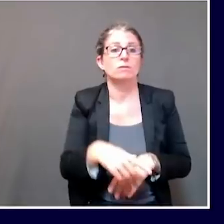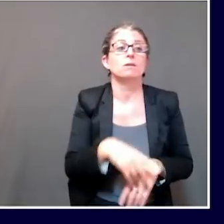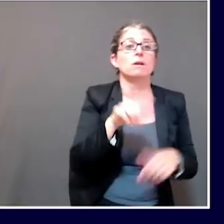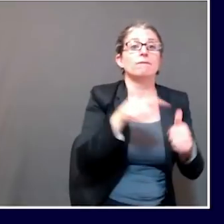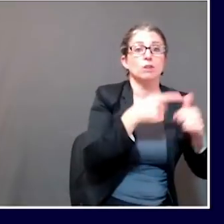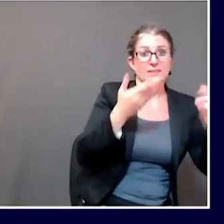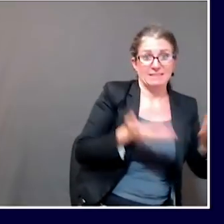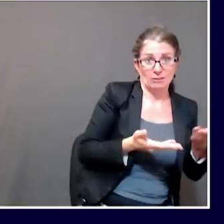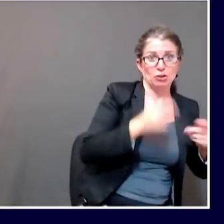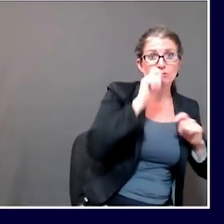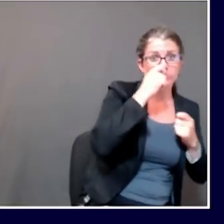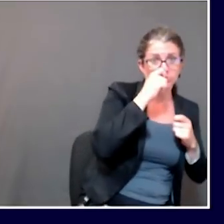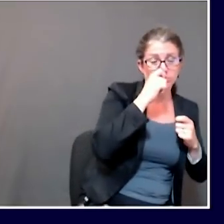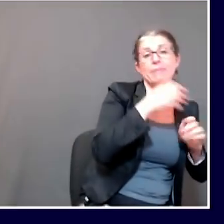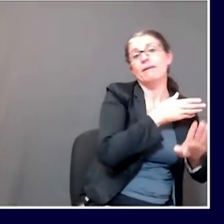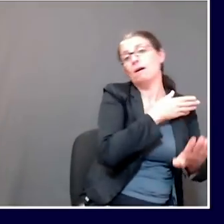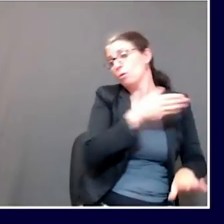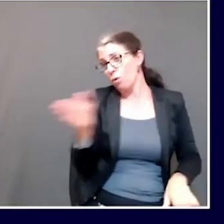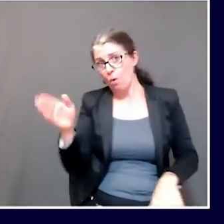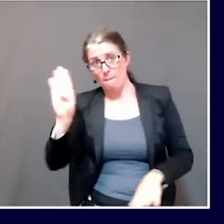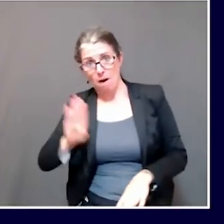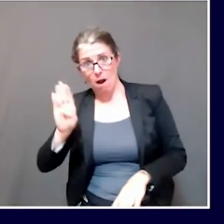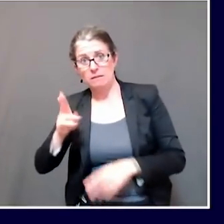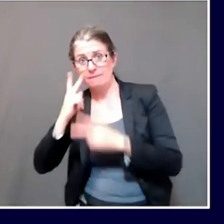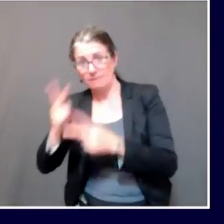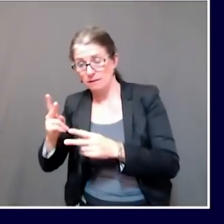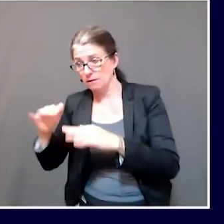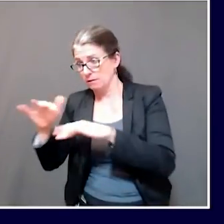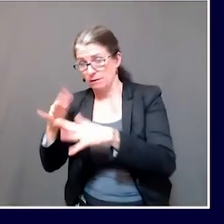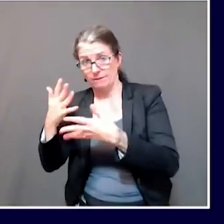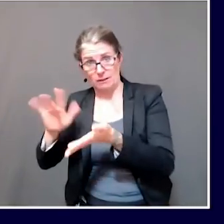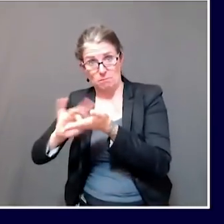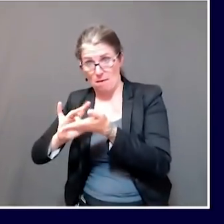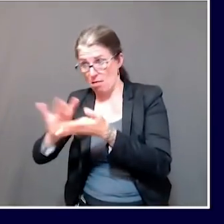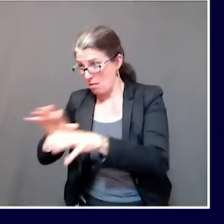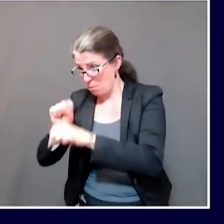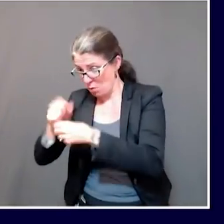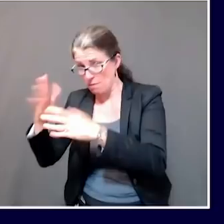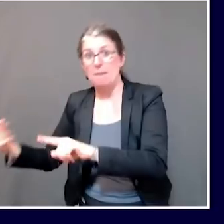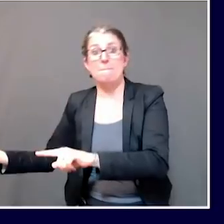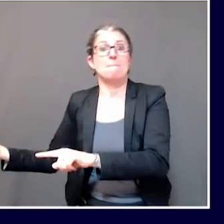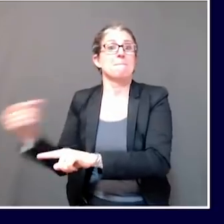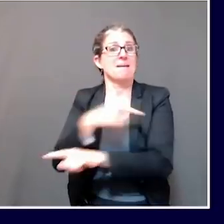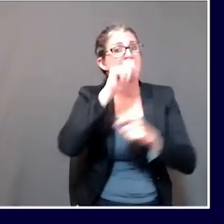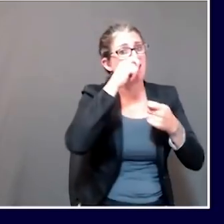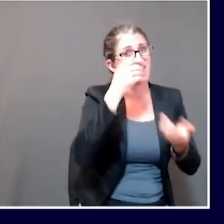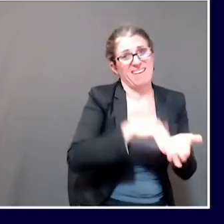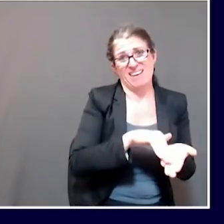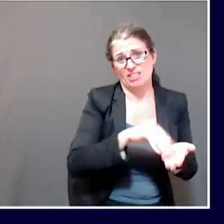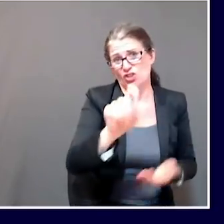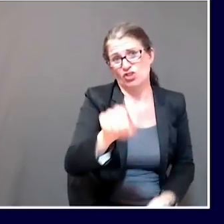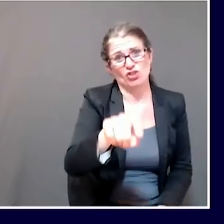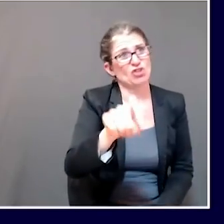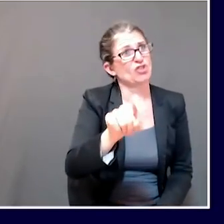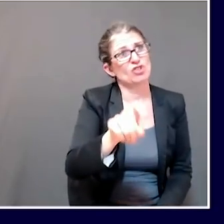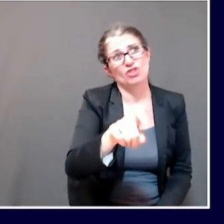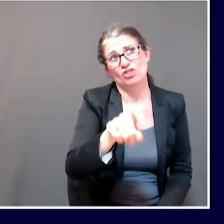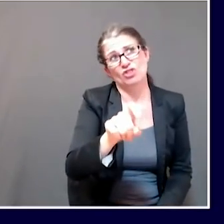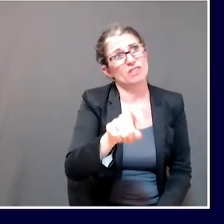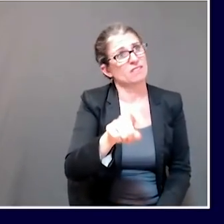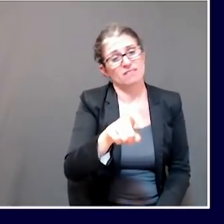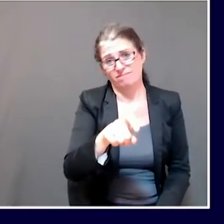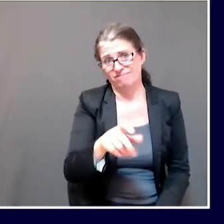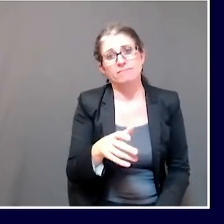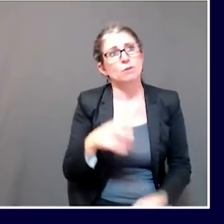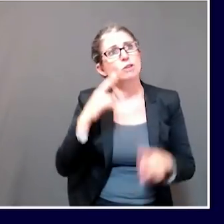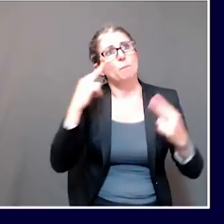it is a challenge to do so. We think the availability of the swab and send sites will help alleviate that. One of the